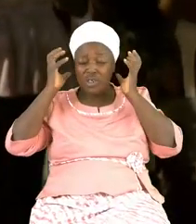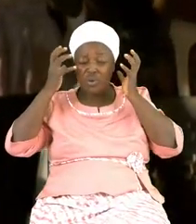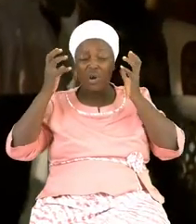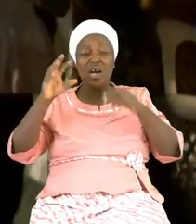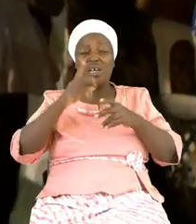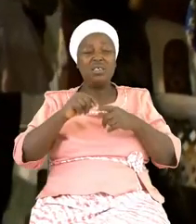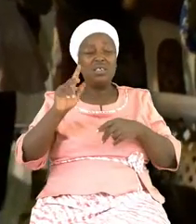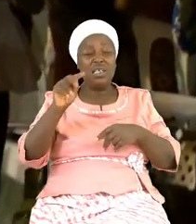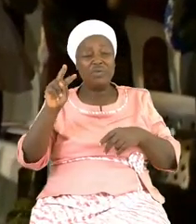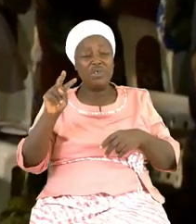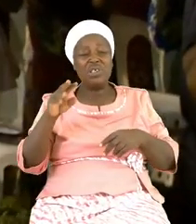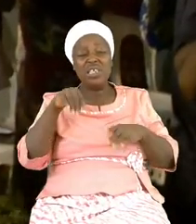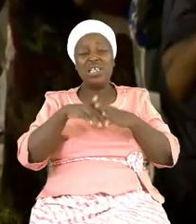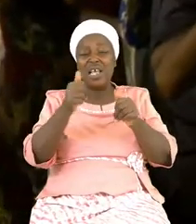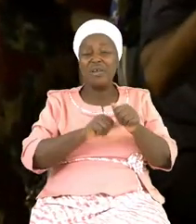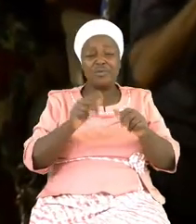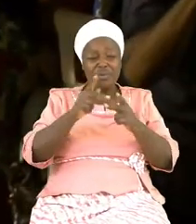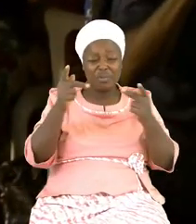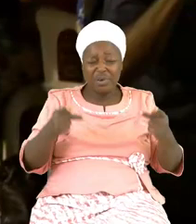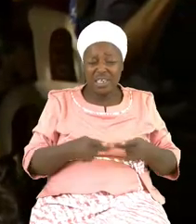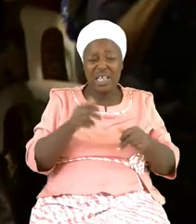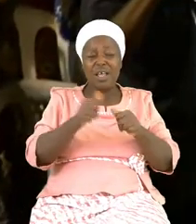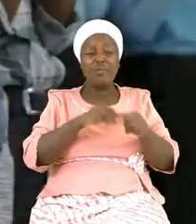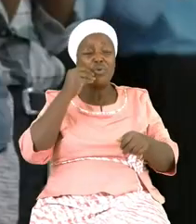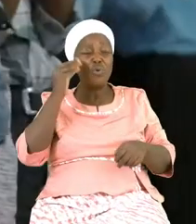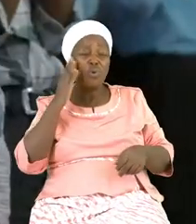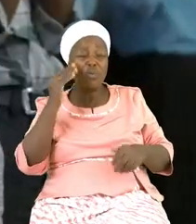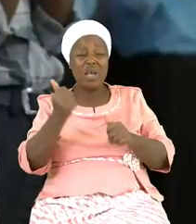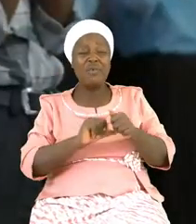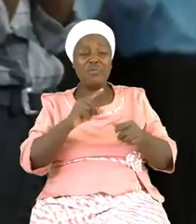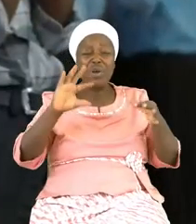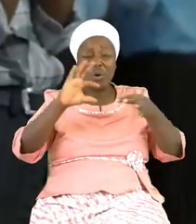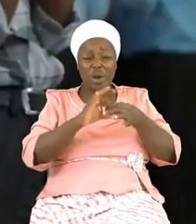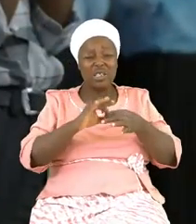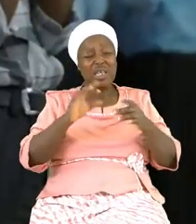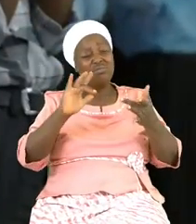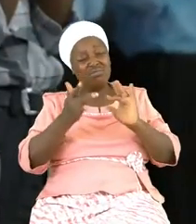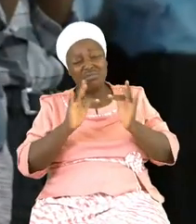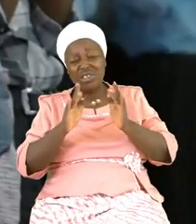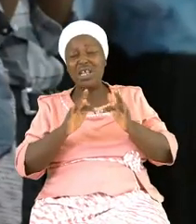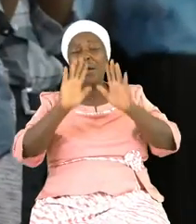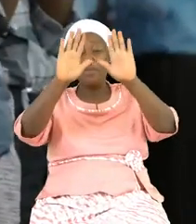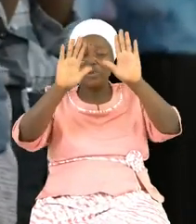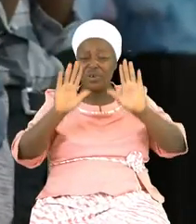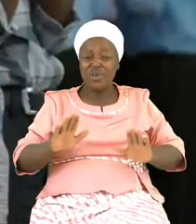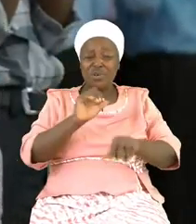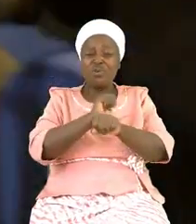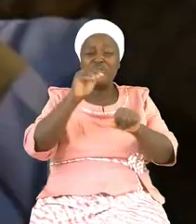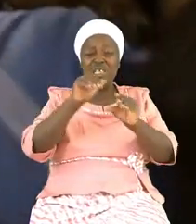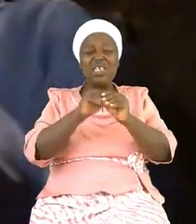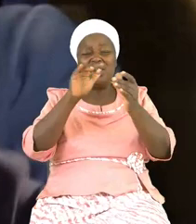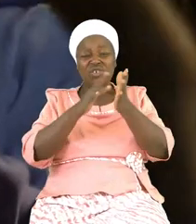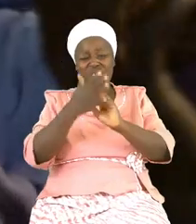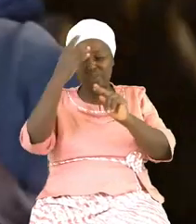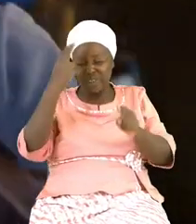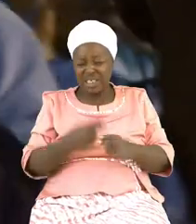location, every home, everywhere connected online. Miracles in Jesus' name.